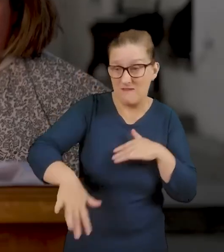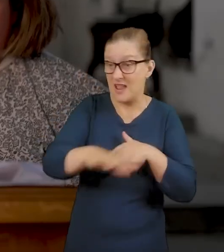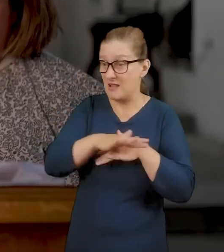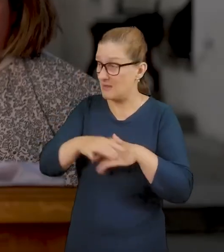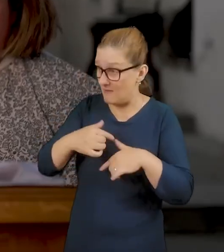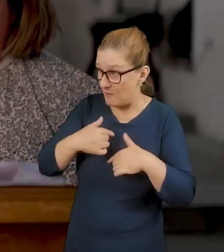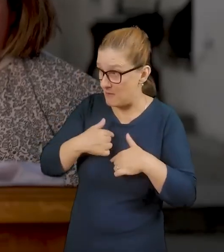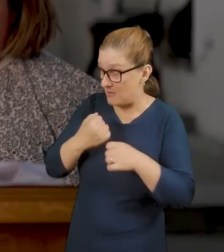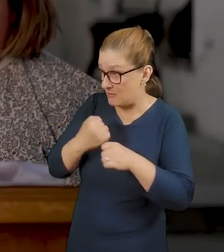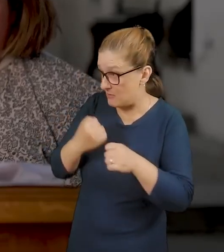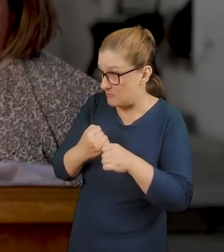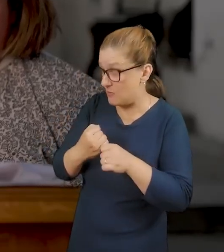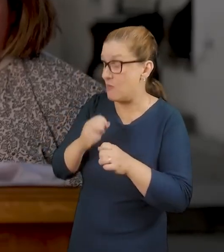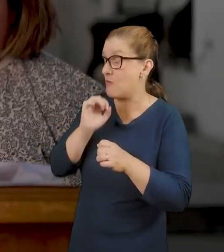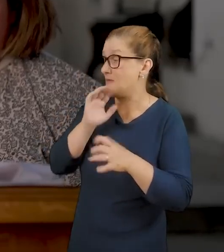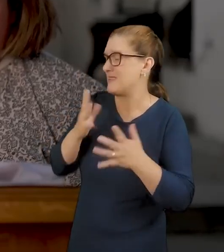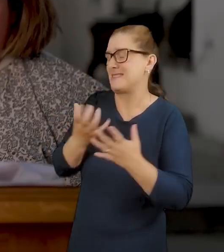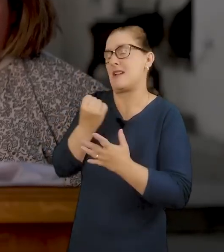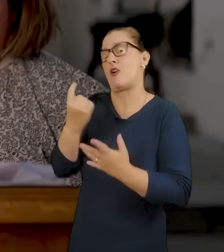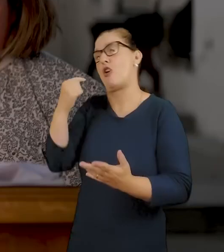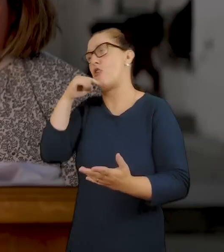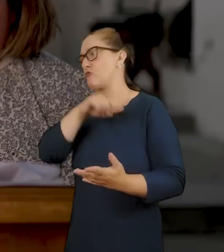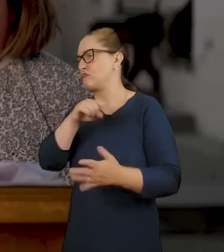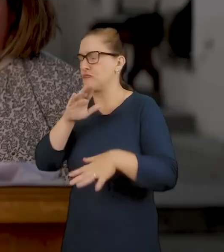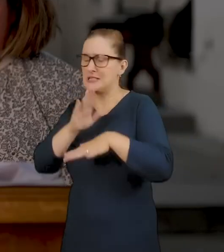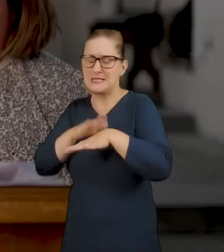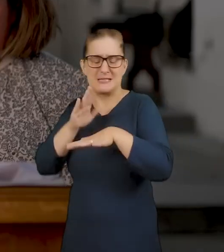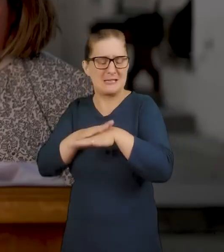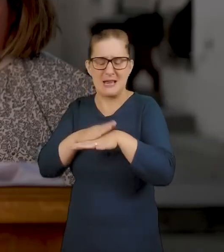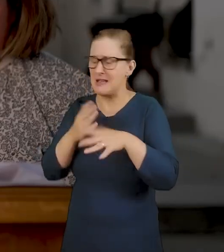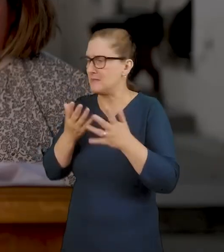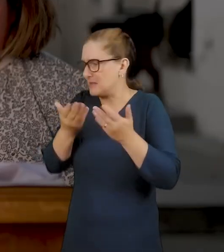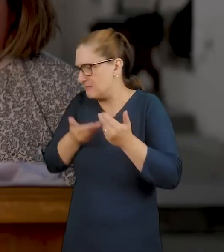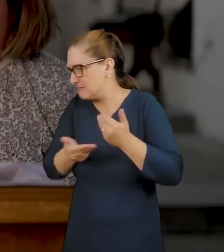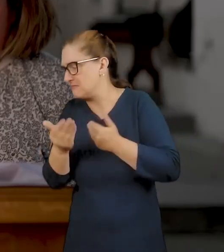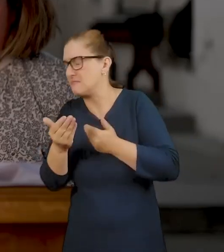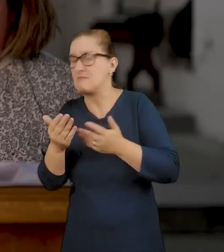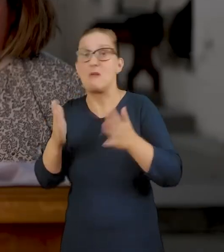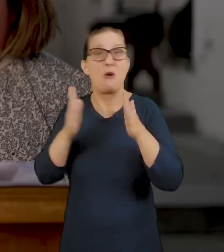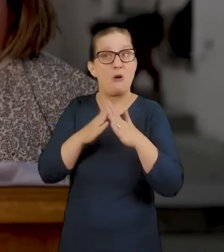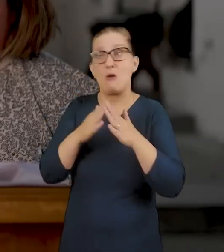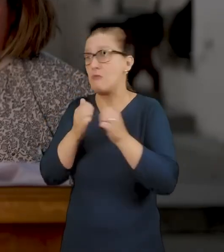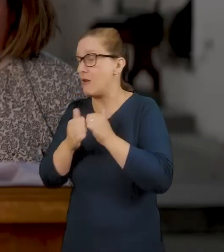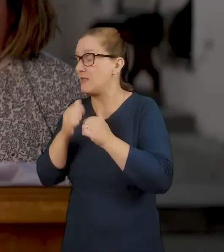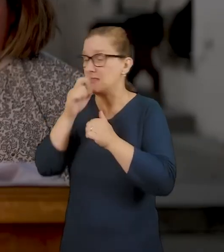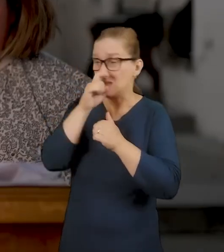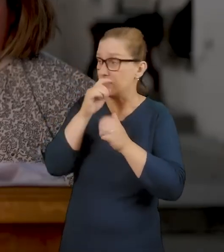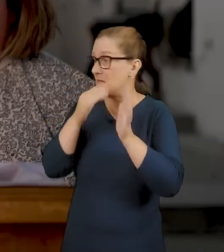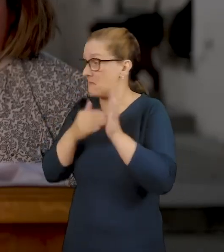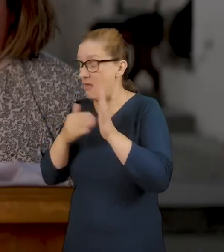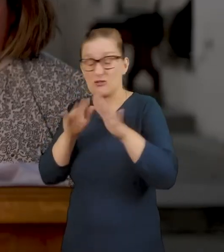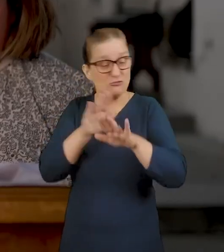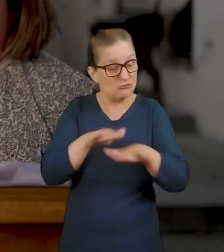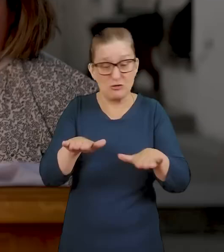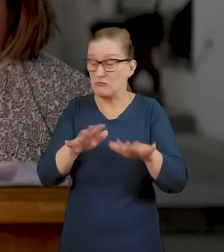father or children or fields for me and the gospel will fail to receive 100 times as much in this present